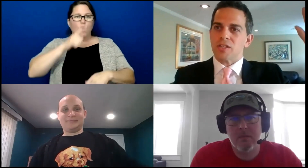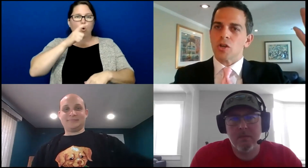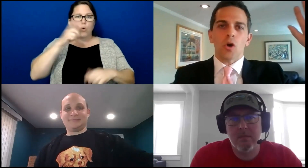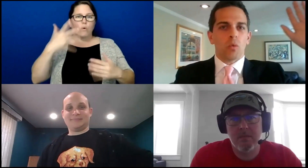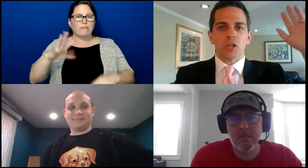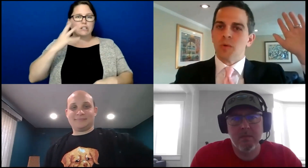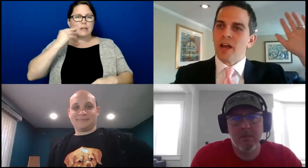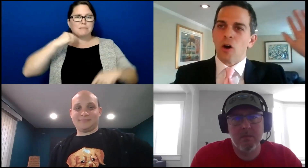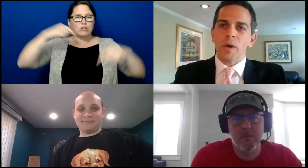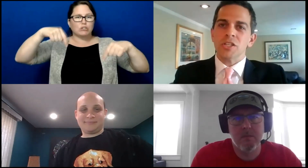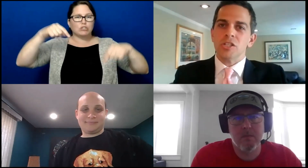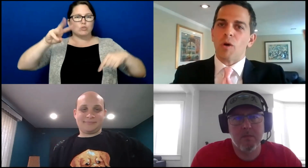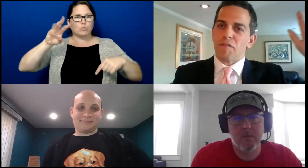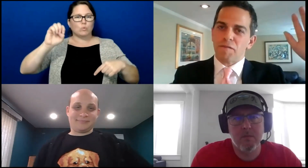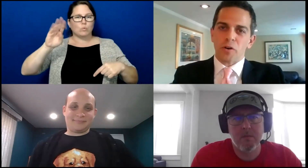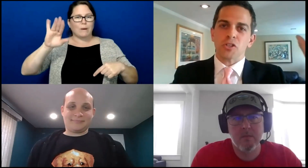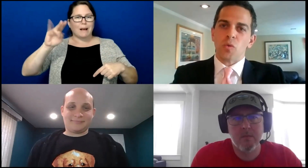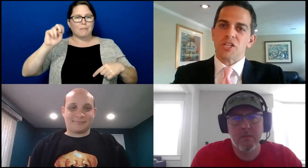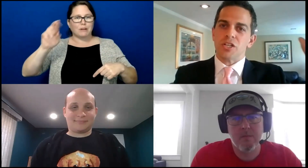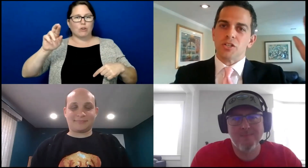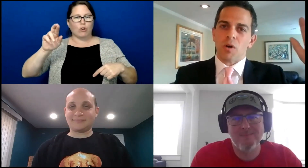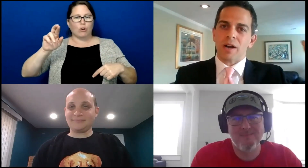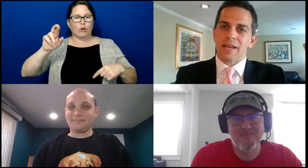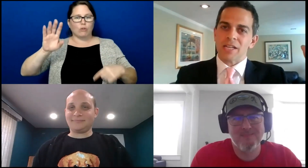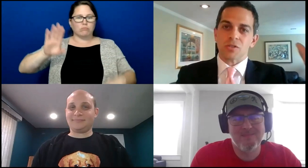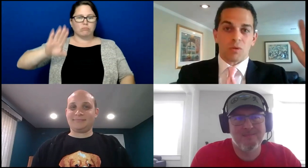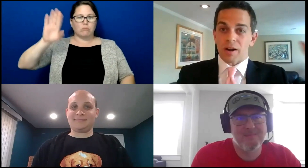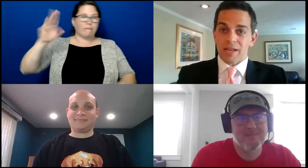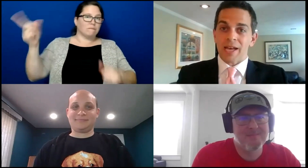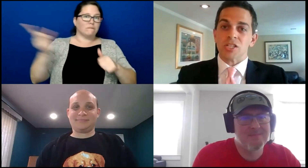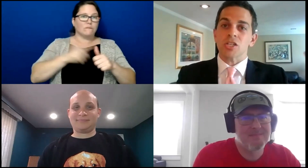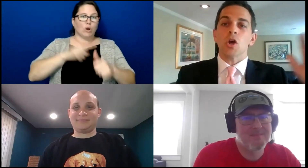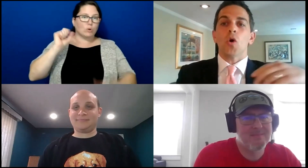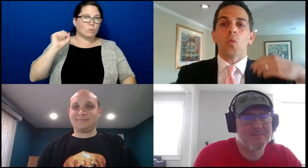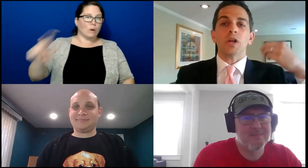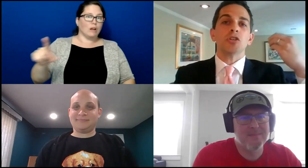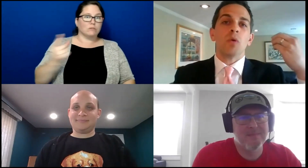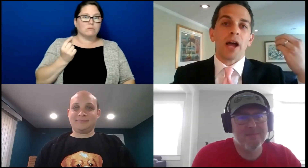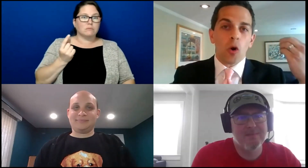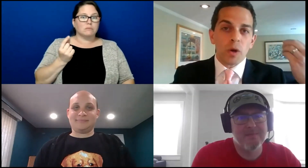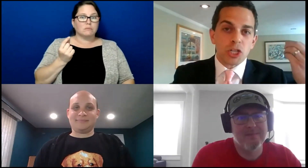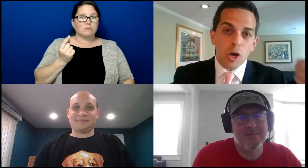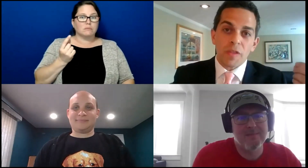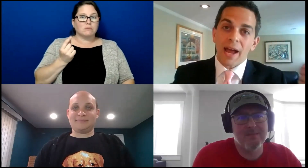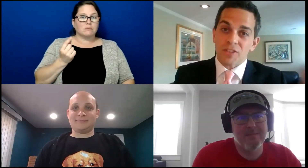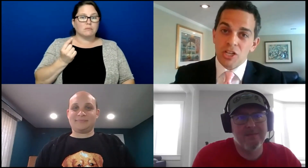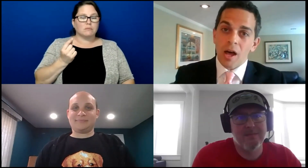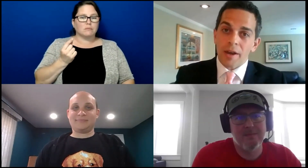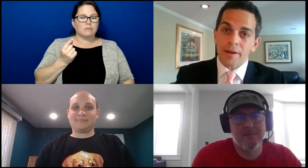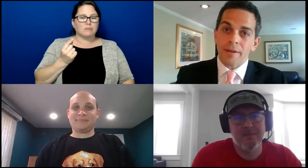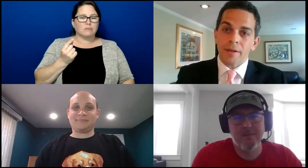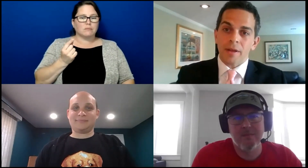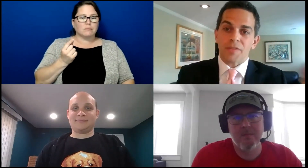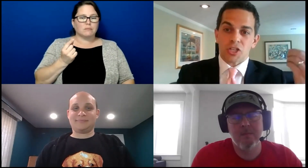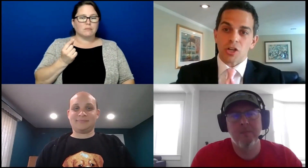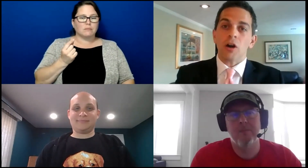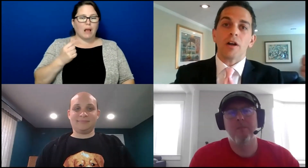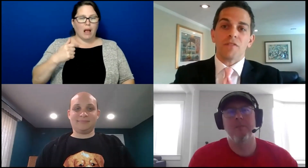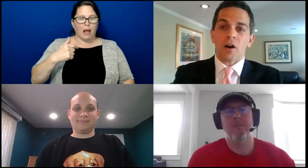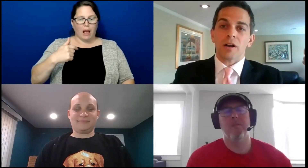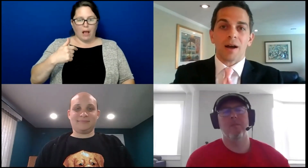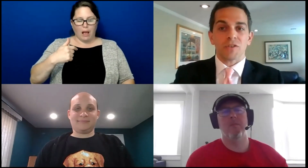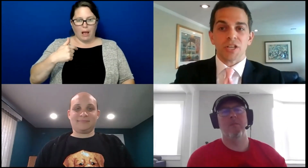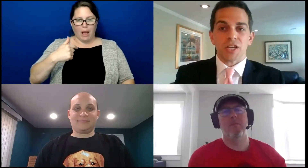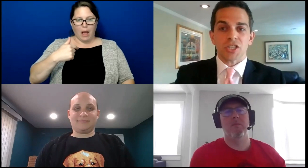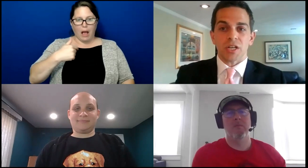Show of hands. What do I always do? Our first question to our guests, what do I always show that I've done at the